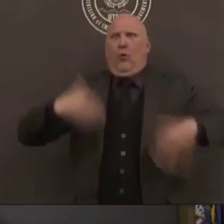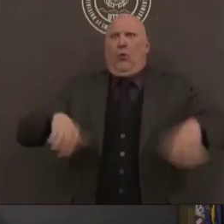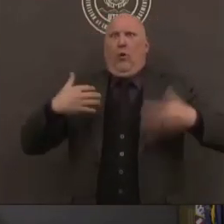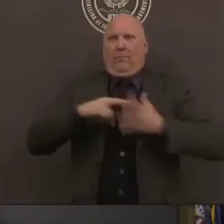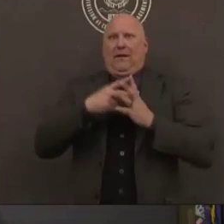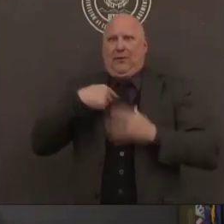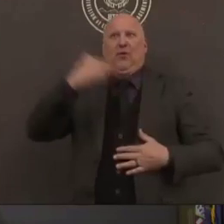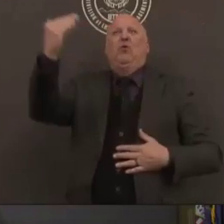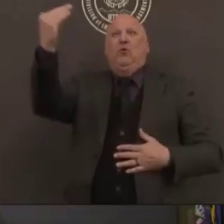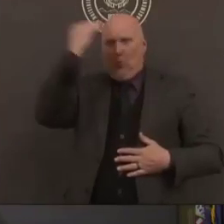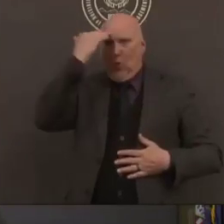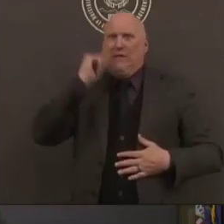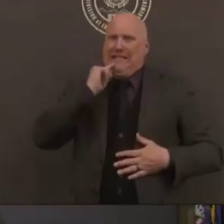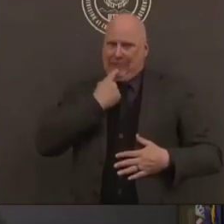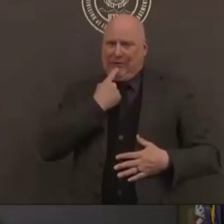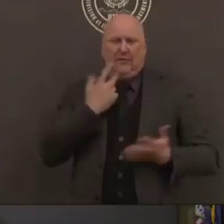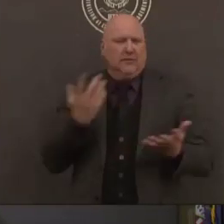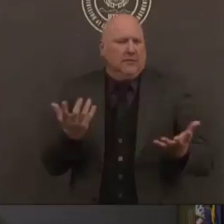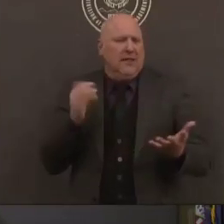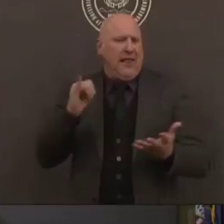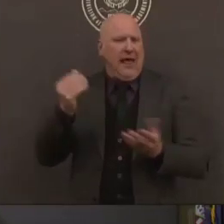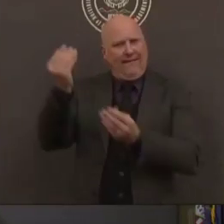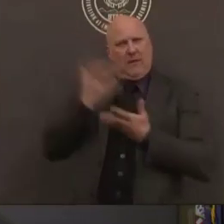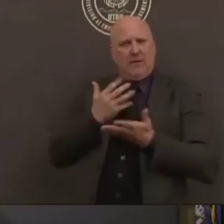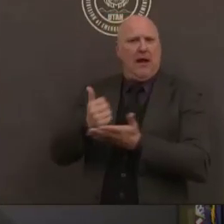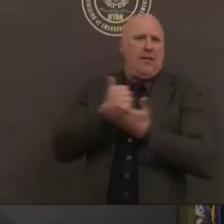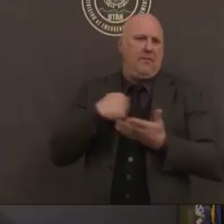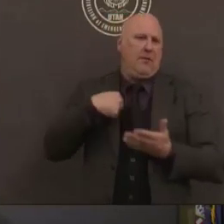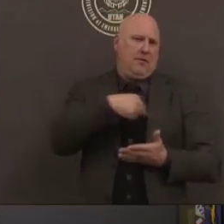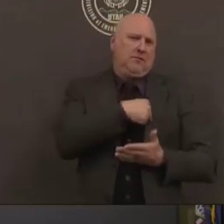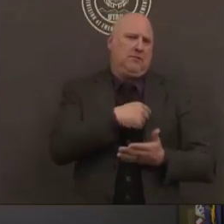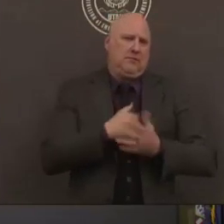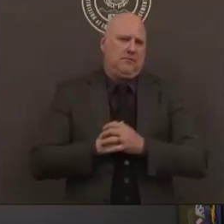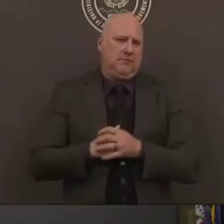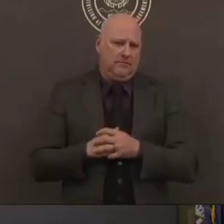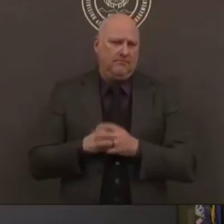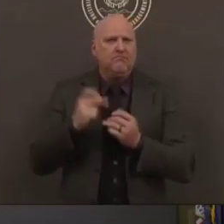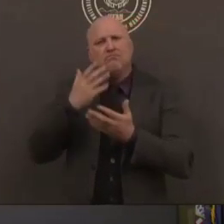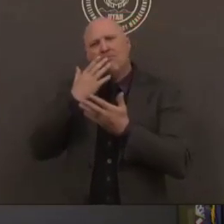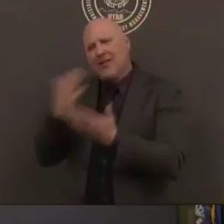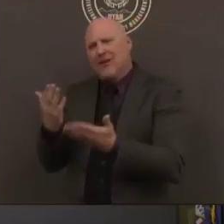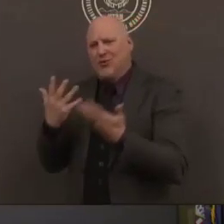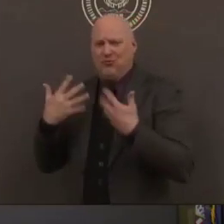one. Okay, thank you so much, Val Hale.